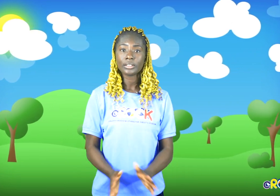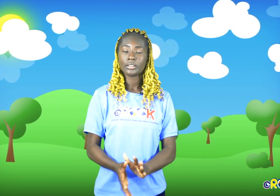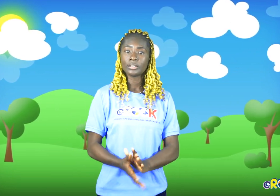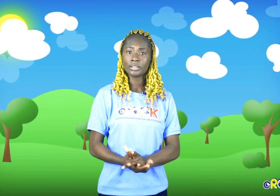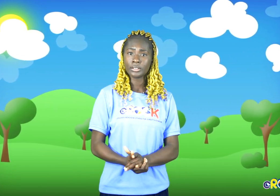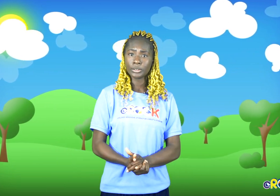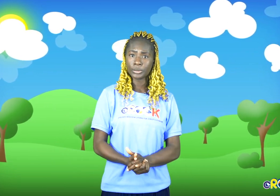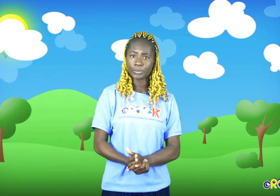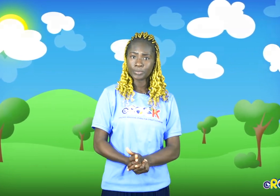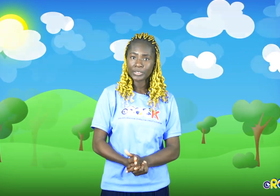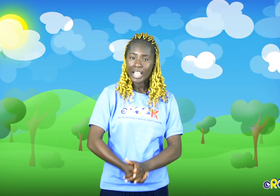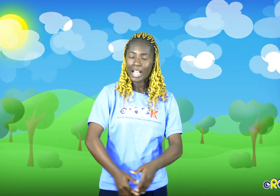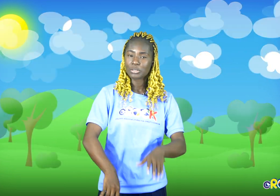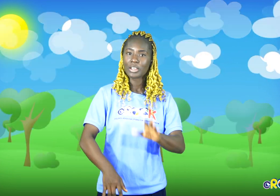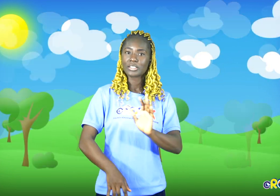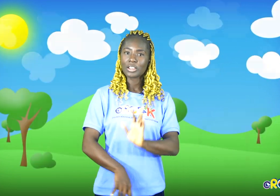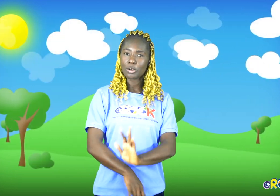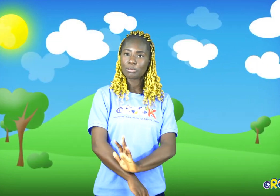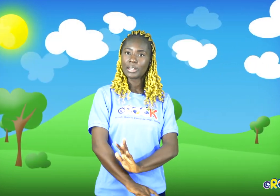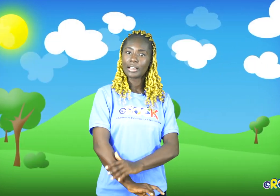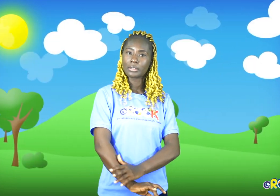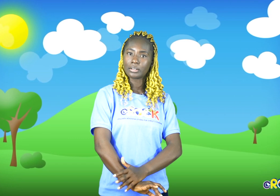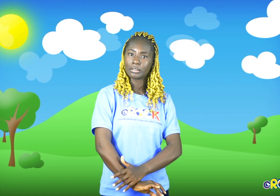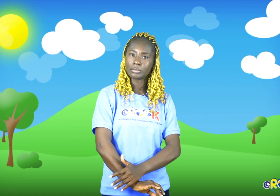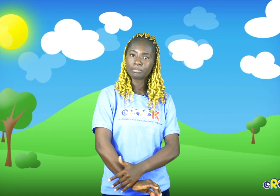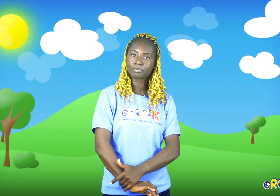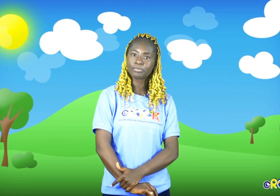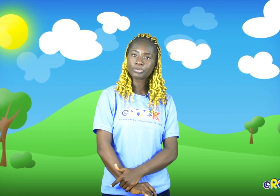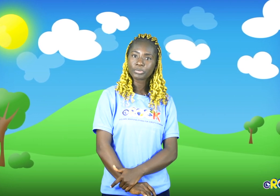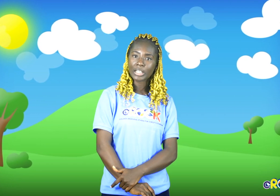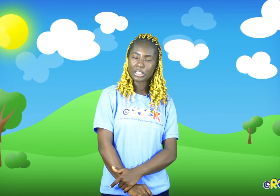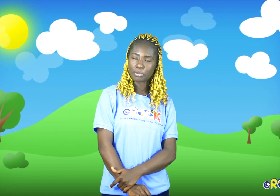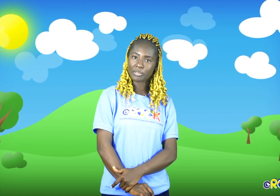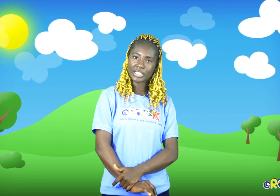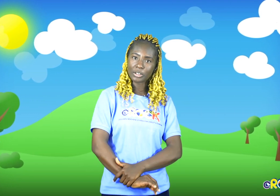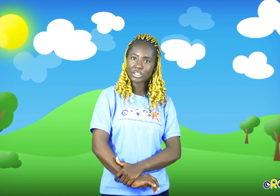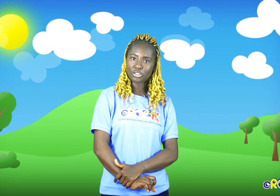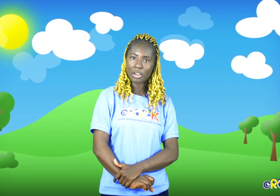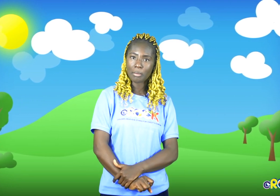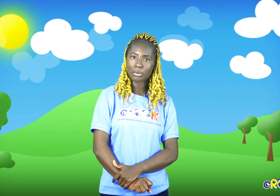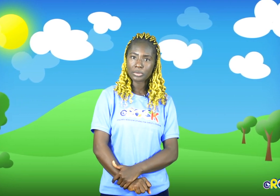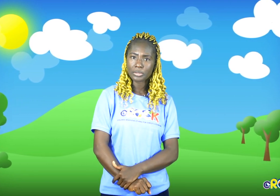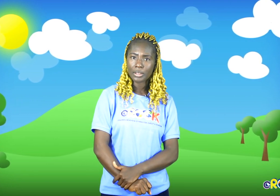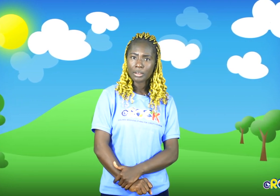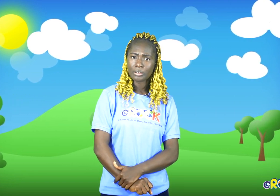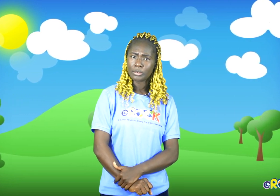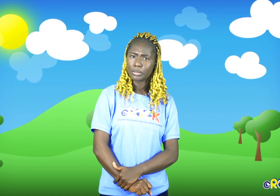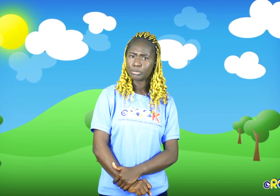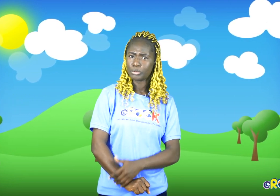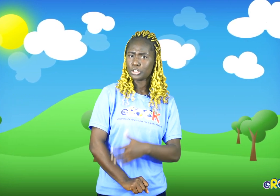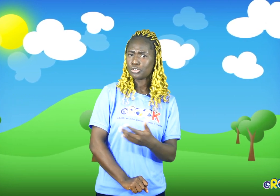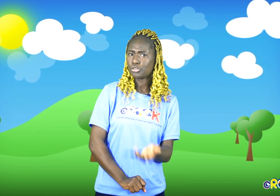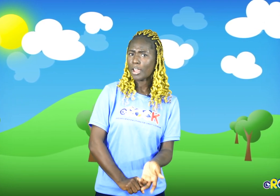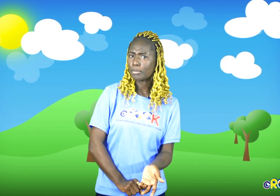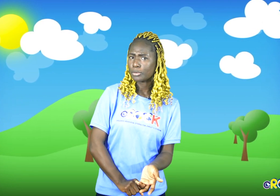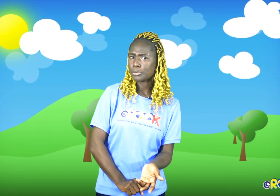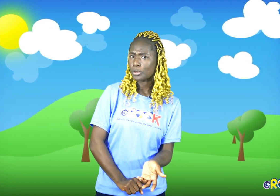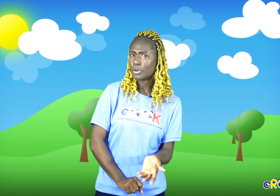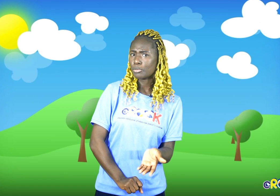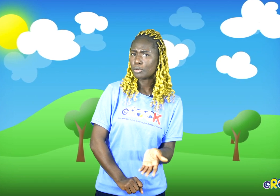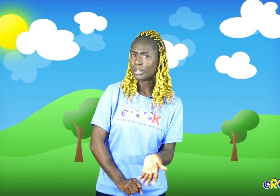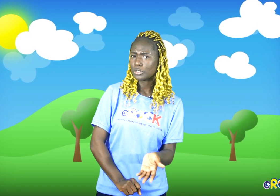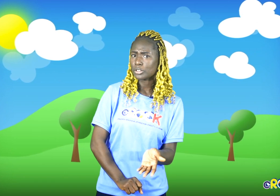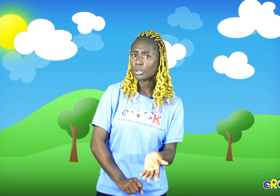bones. I'm sure Ezekiel will be like, I should prophesy on these dry bones. Will these dry